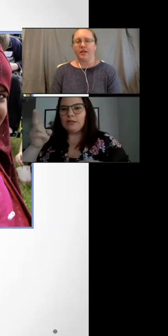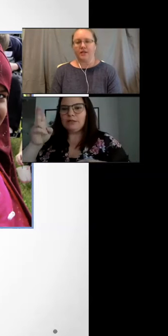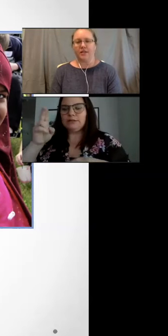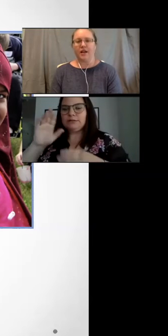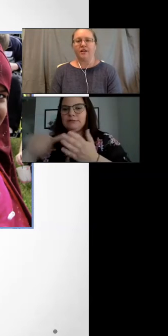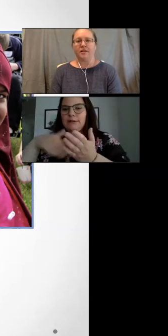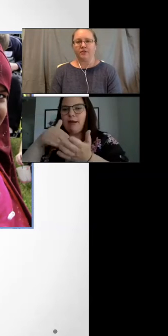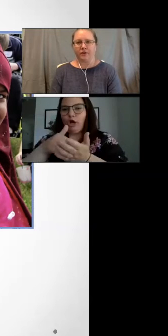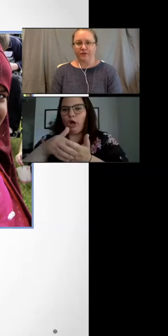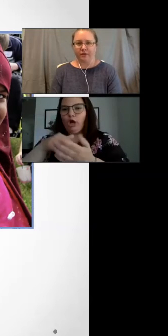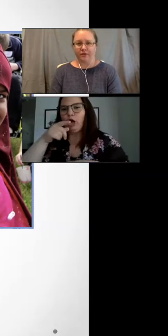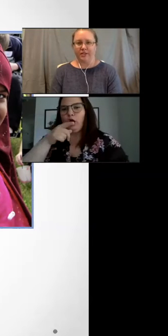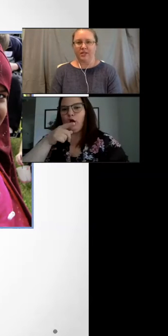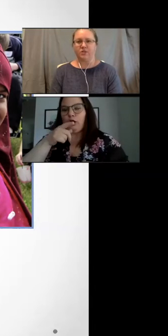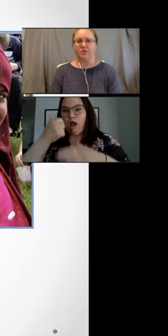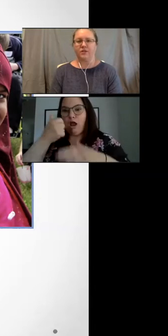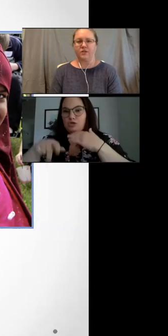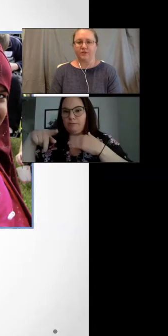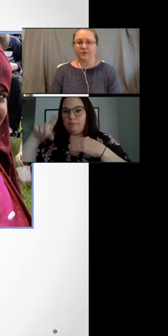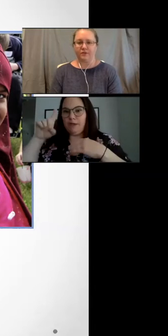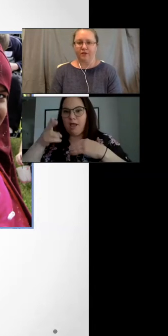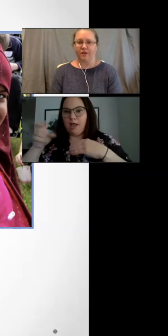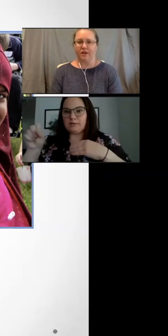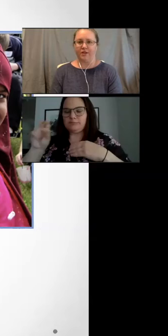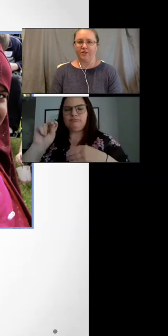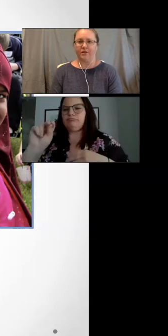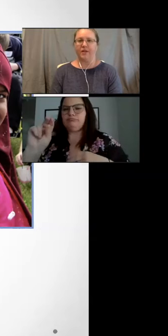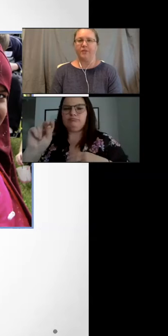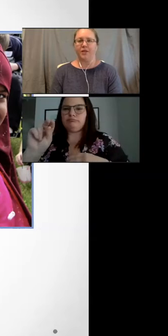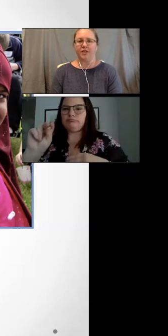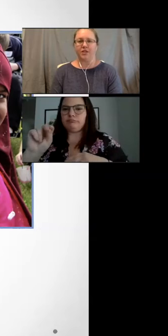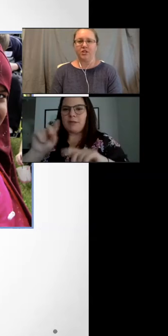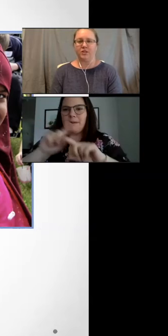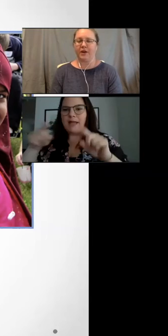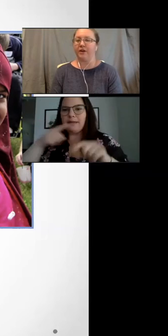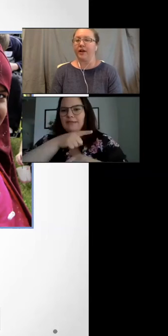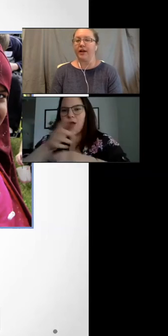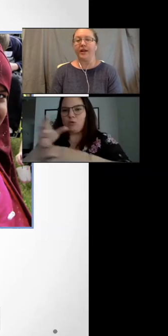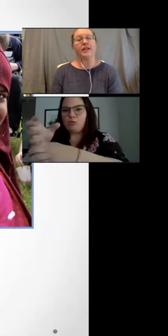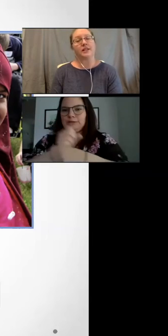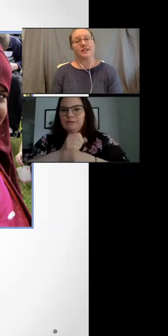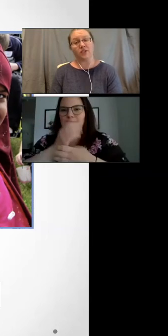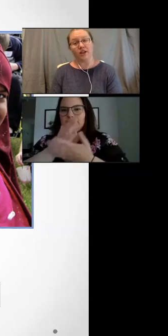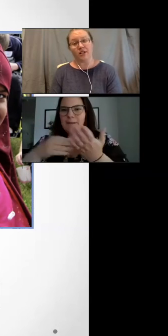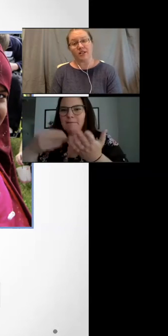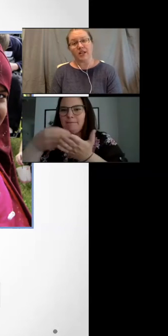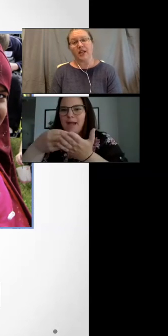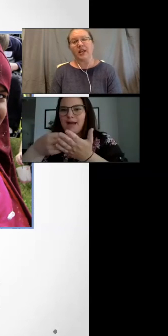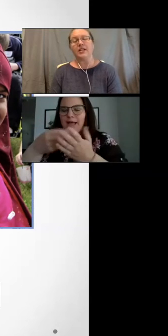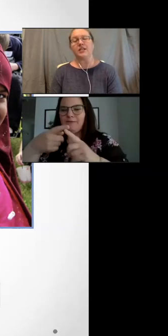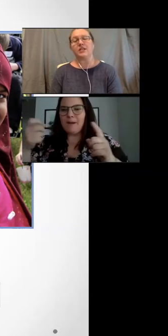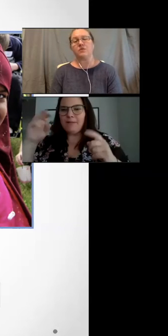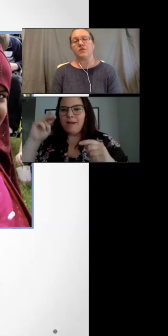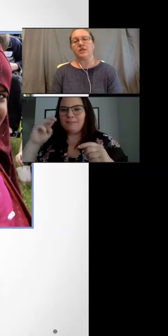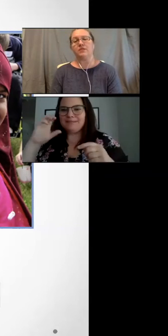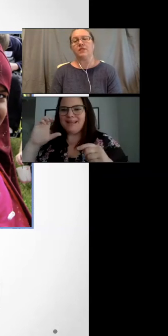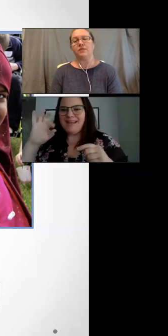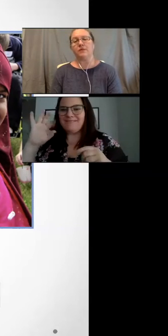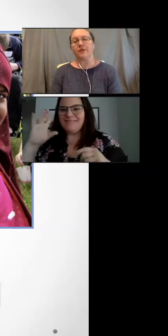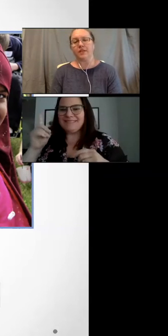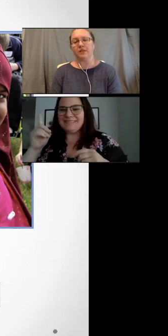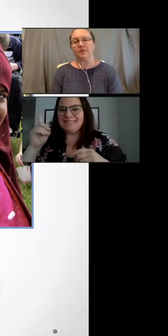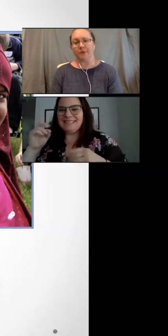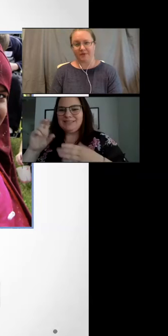And does the Island Deaf and Hard of Hearing Center still fall under the PDHHS banner? It does not. It does receive